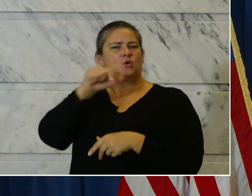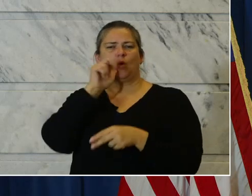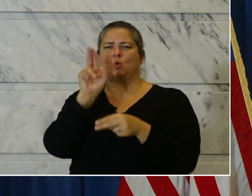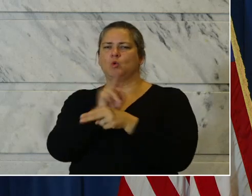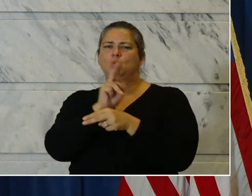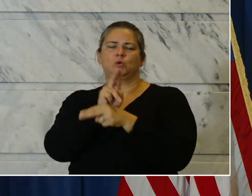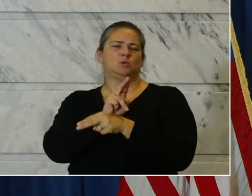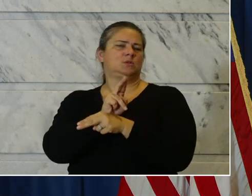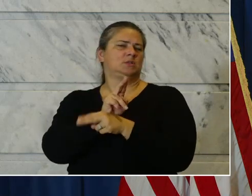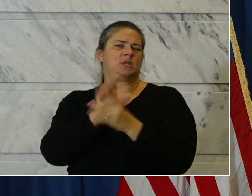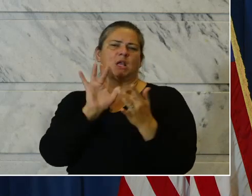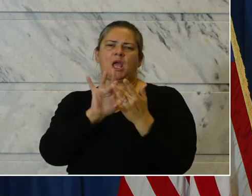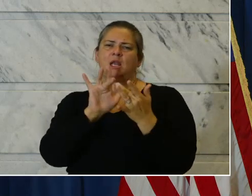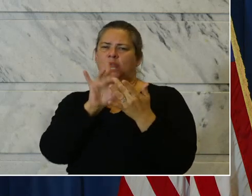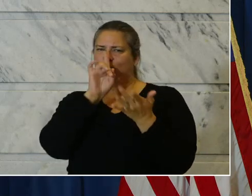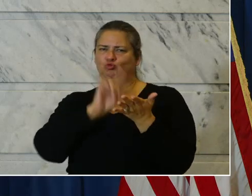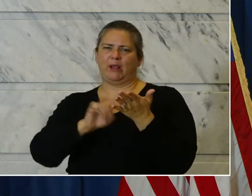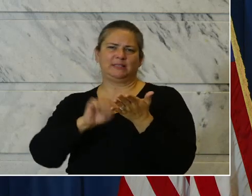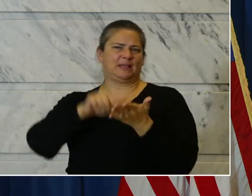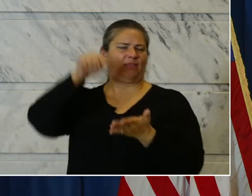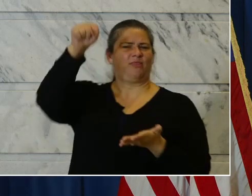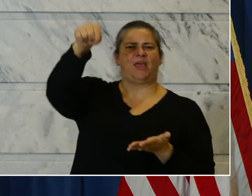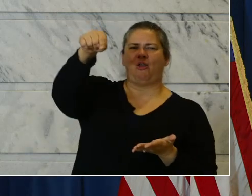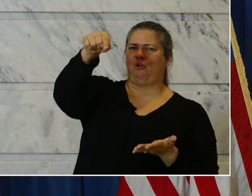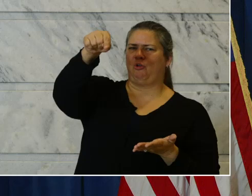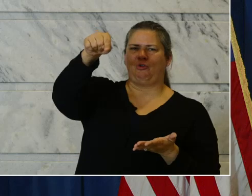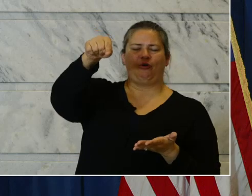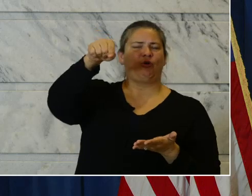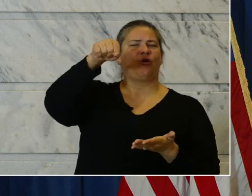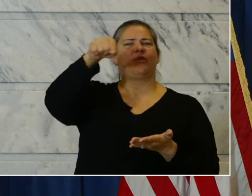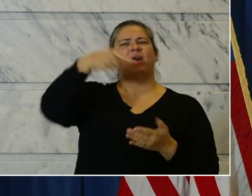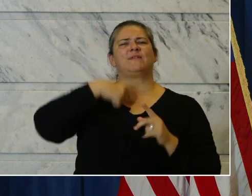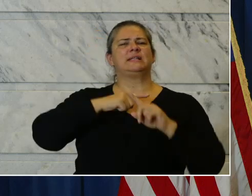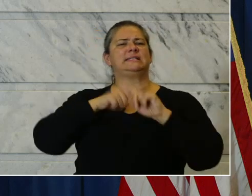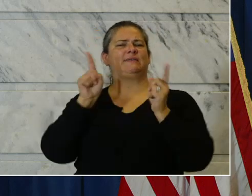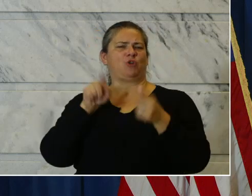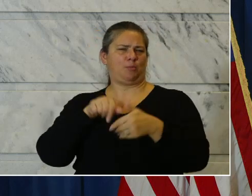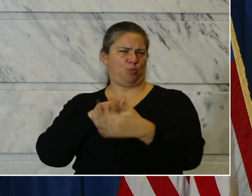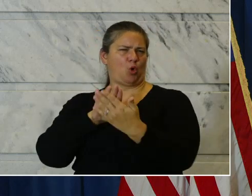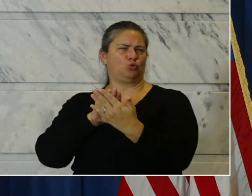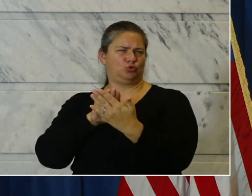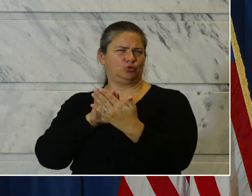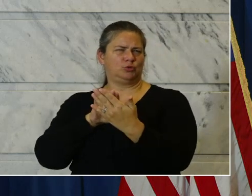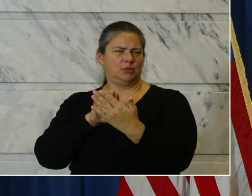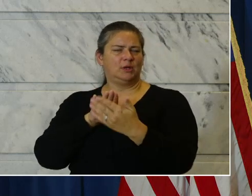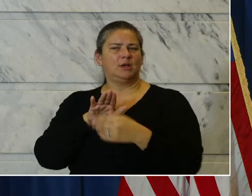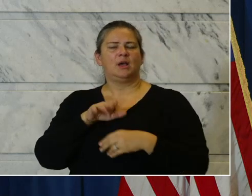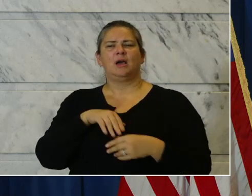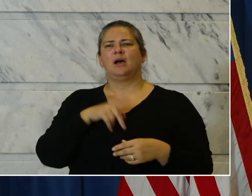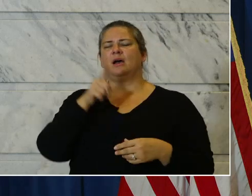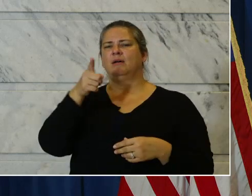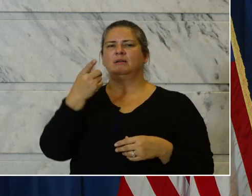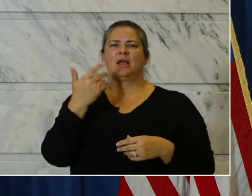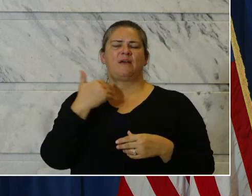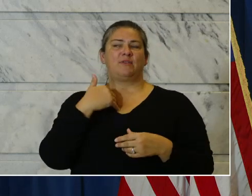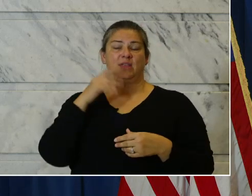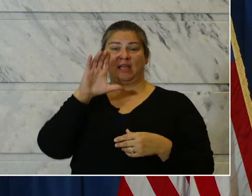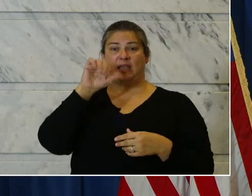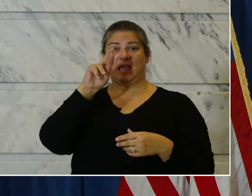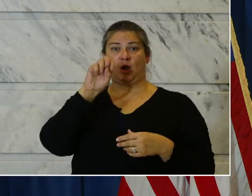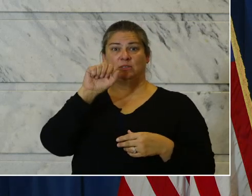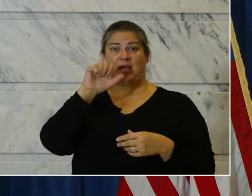have an overall state approach. They stand to lose, I think, hundreds of thousands of dollars of CARES Act